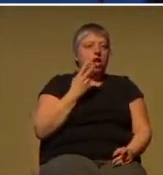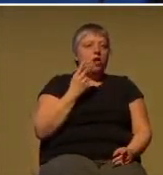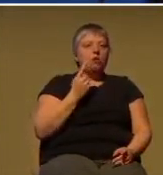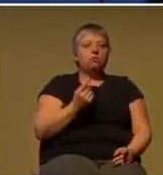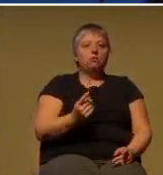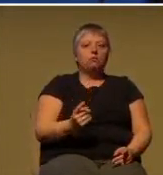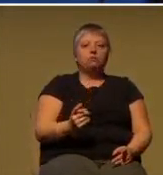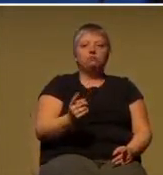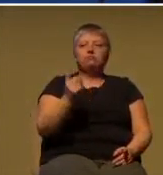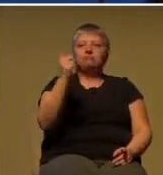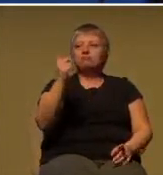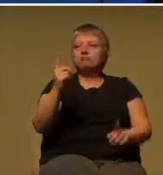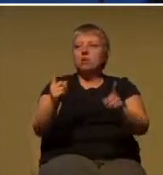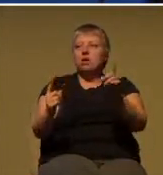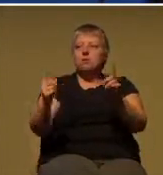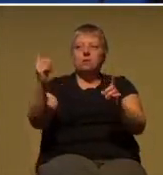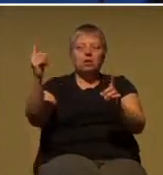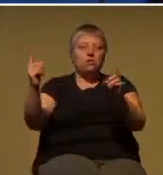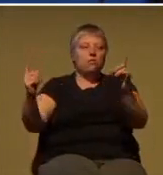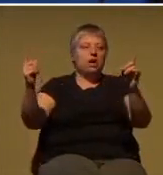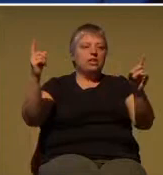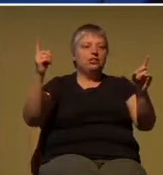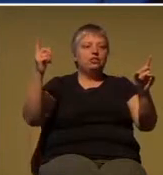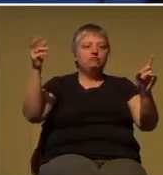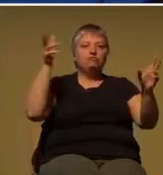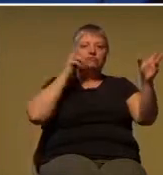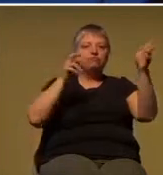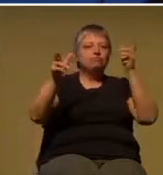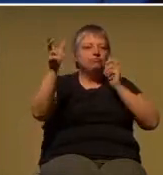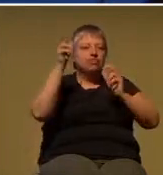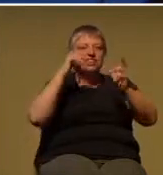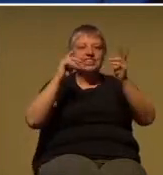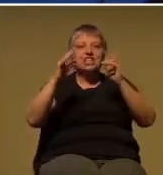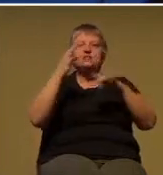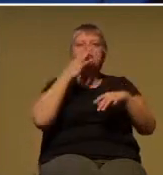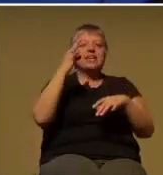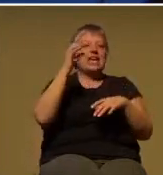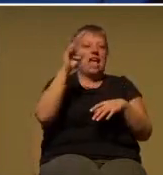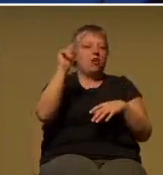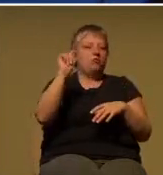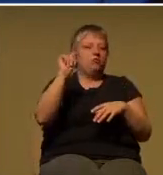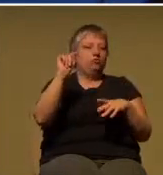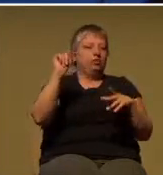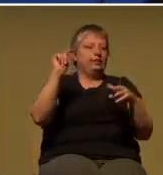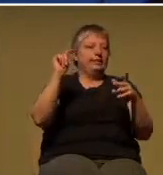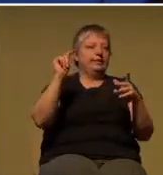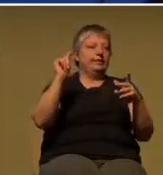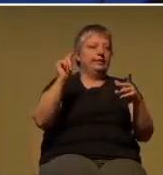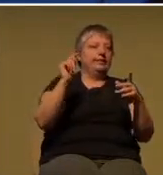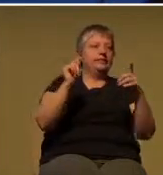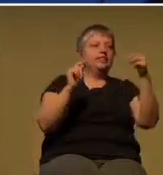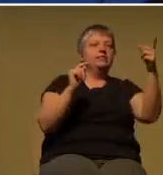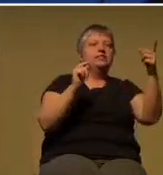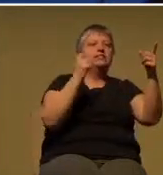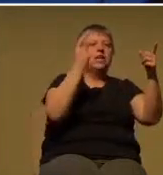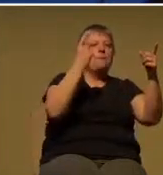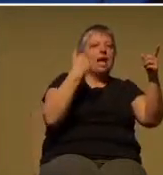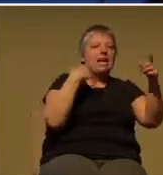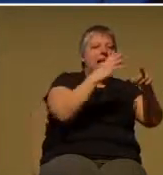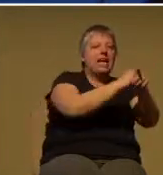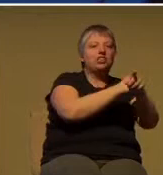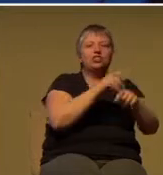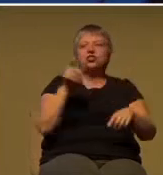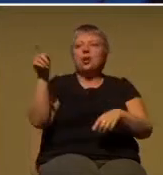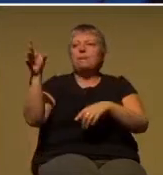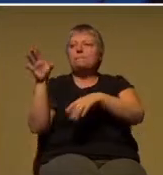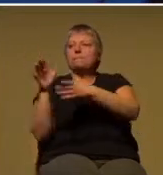it just kept coming and coming from all the congregation. They would just speak out somebody's name. Somebody's got cancer. Somebody's marriage